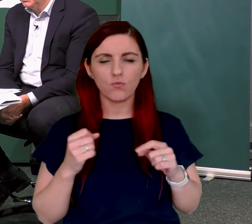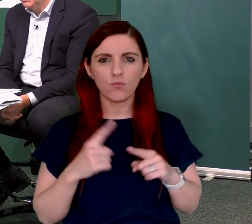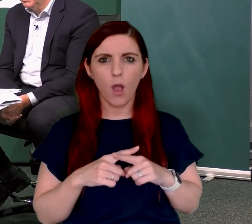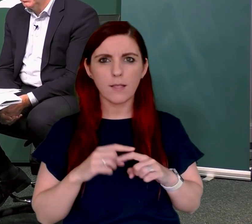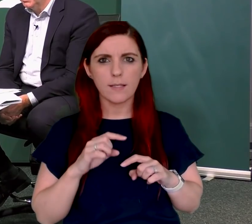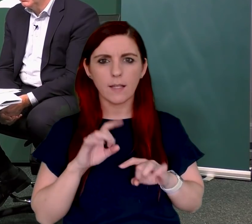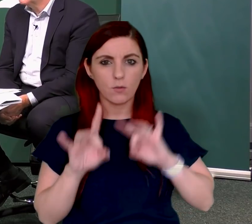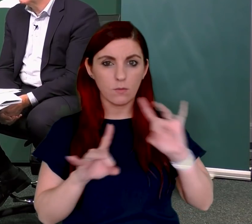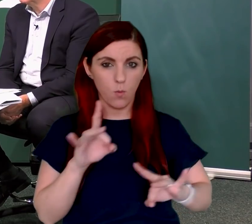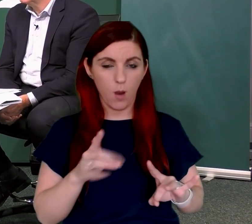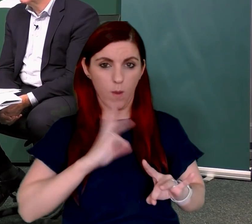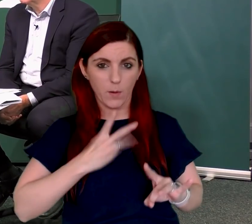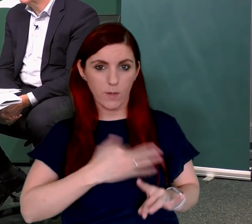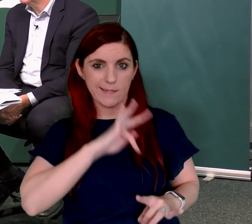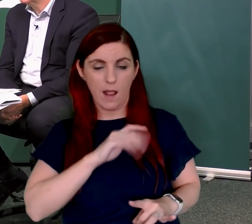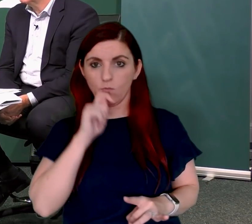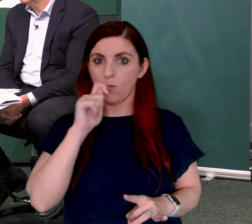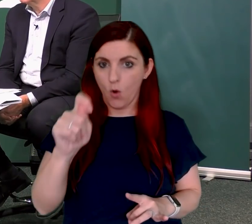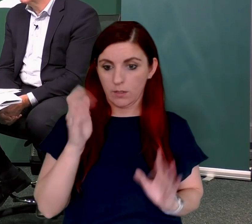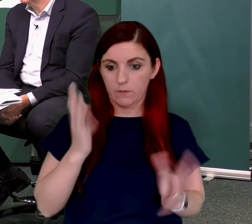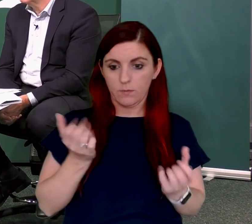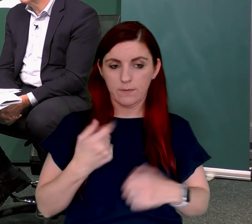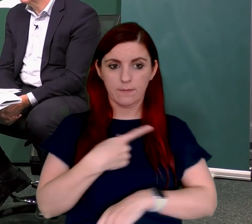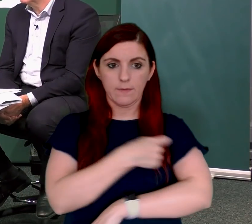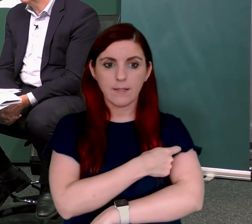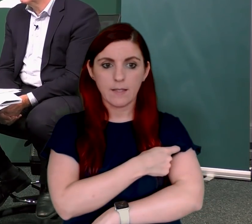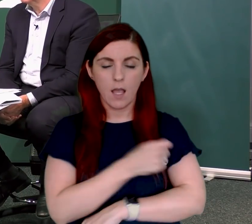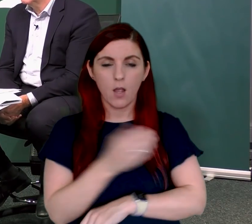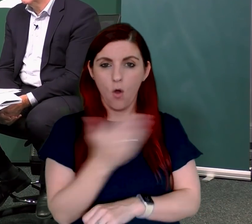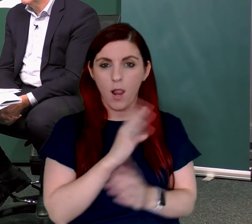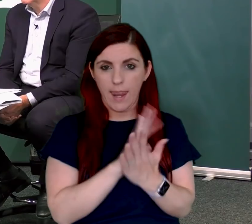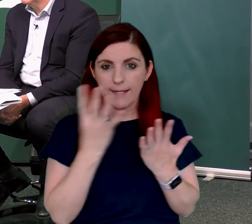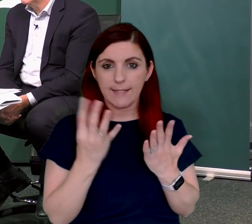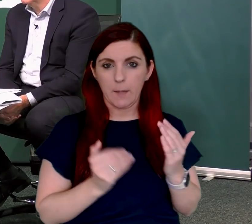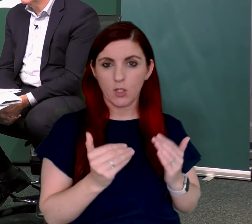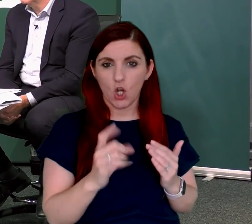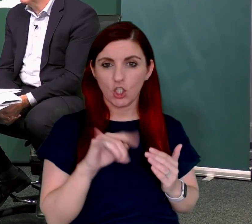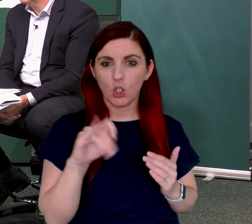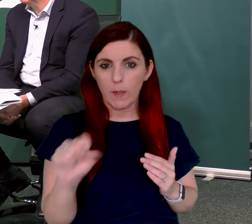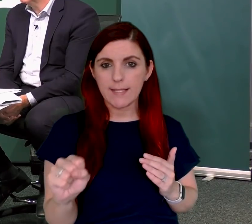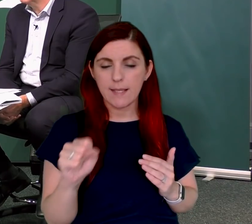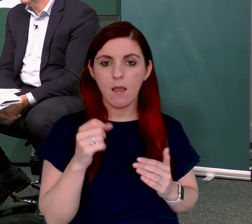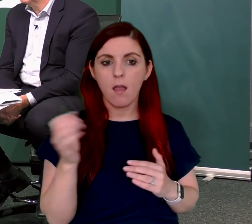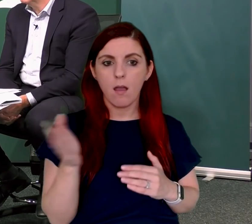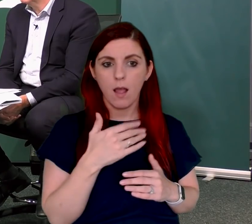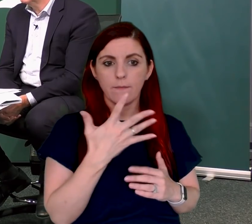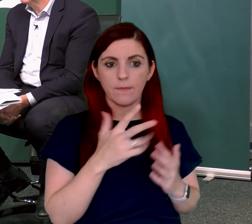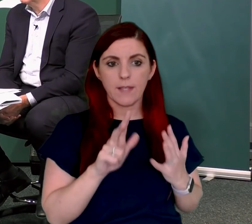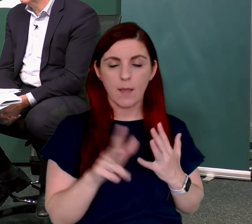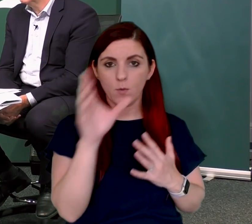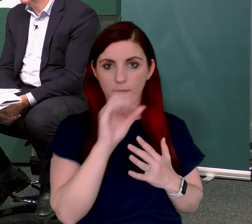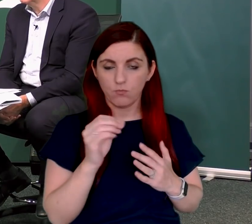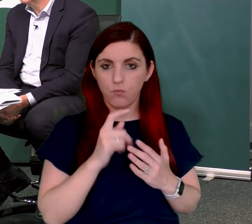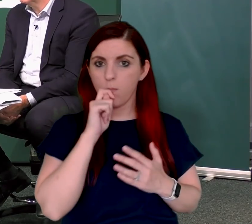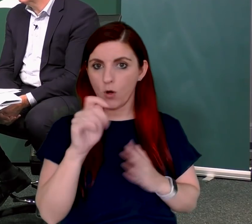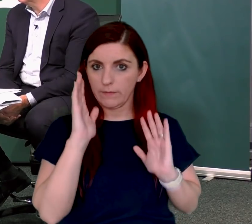on self-reporting, and that's done in all 19 maternity units. And the 58% report that they're vaccinated, and